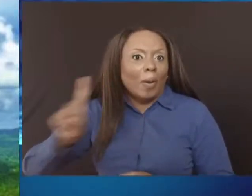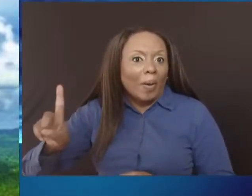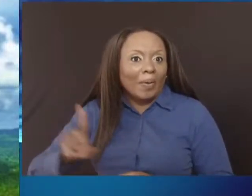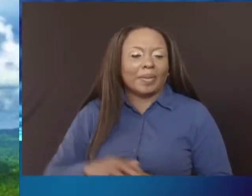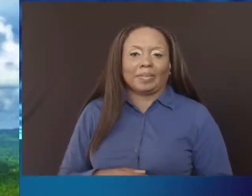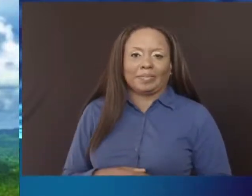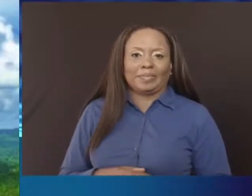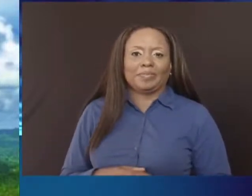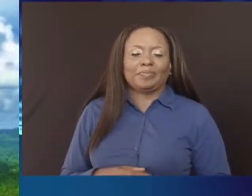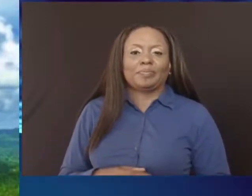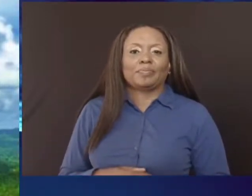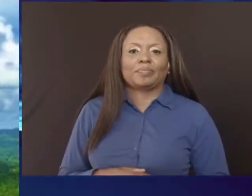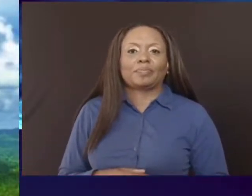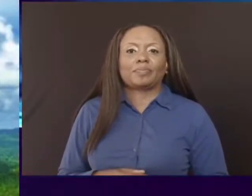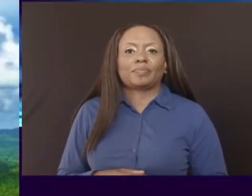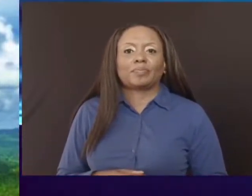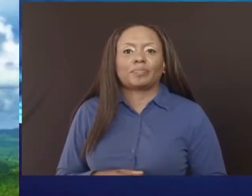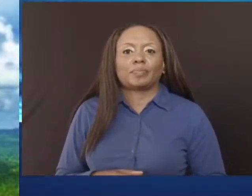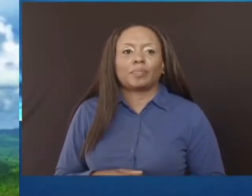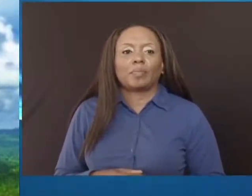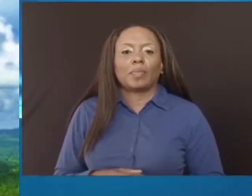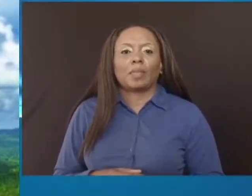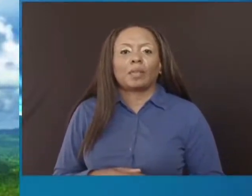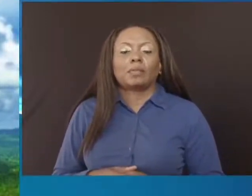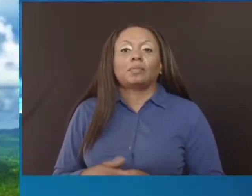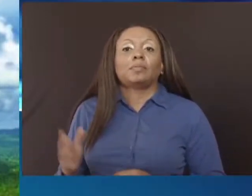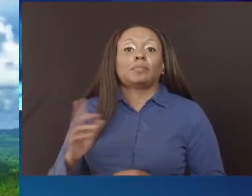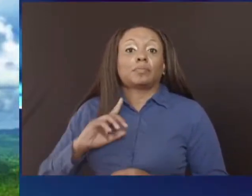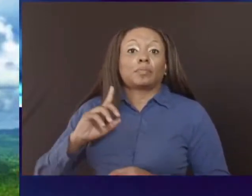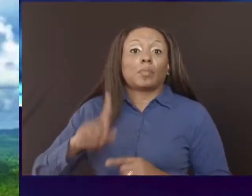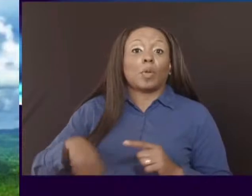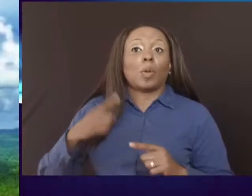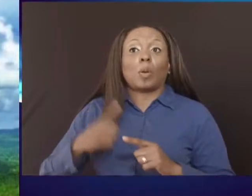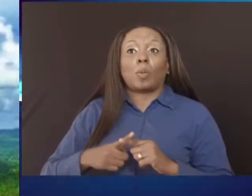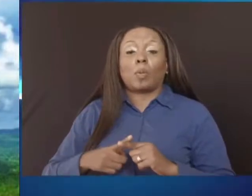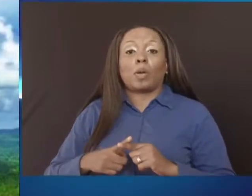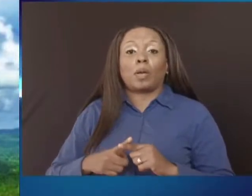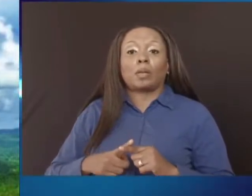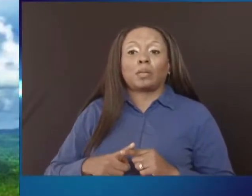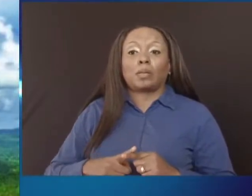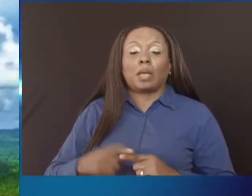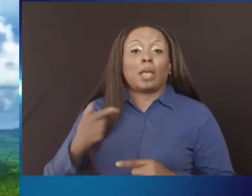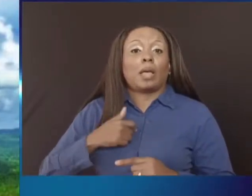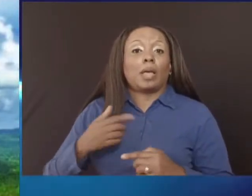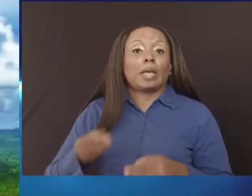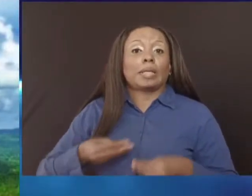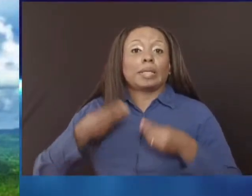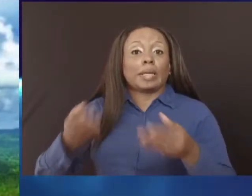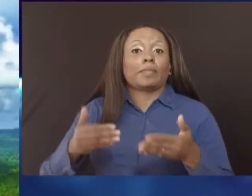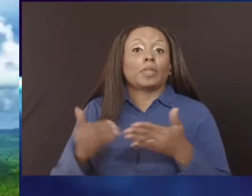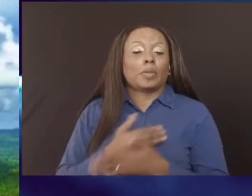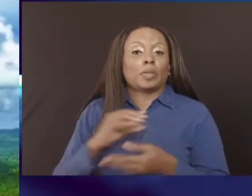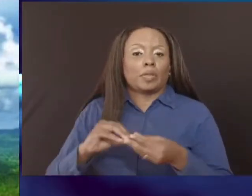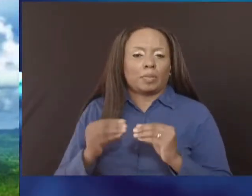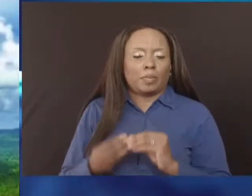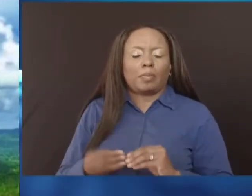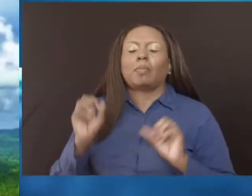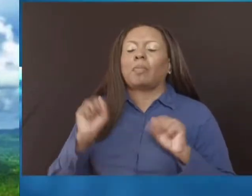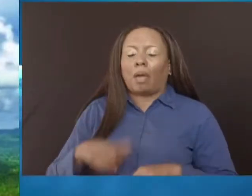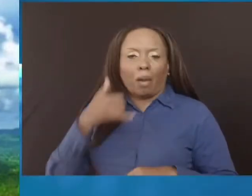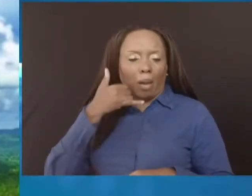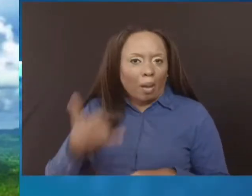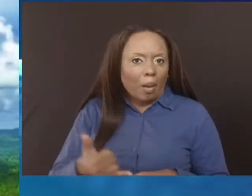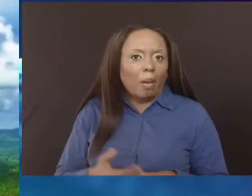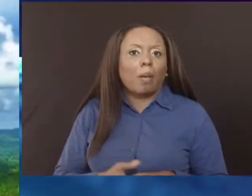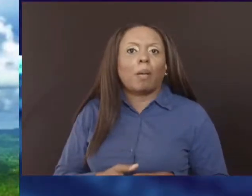However, during this period of time, until the next few days when that number becomes live, essentially you can call the hotline,